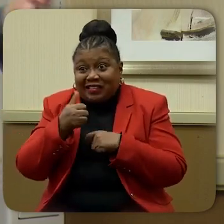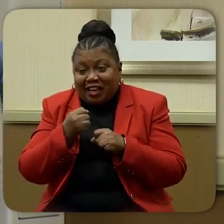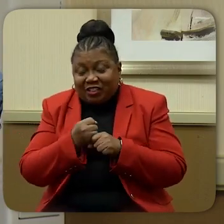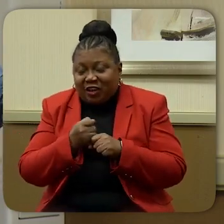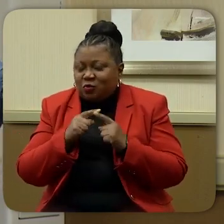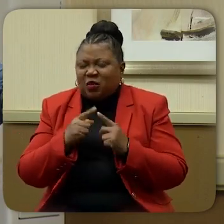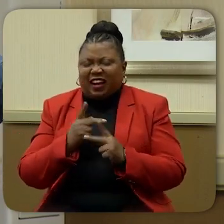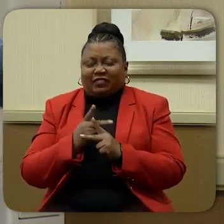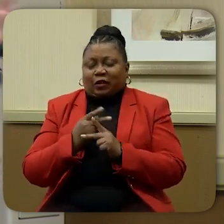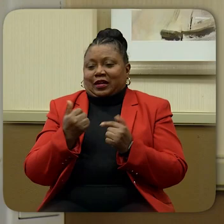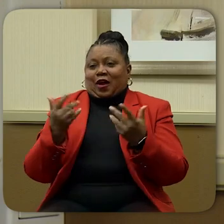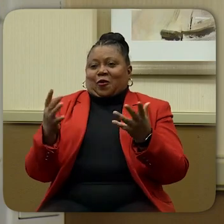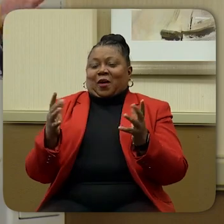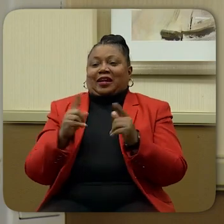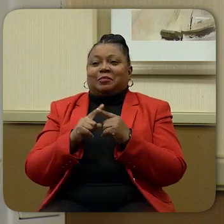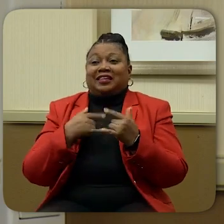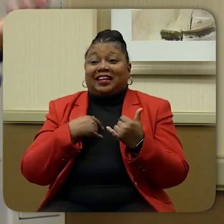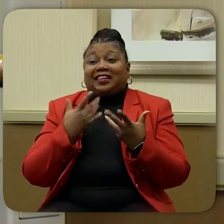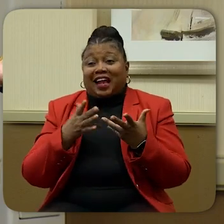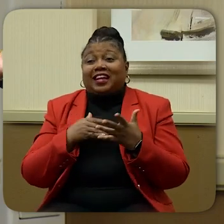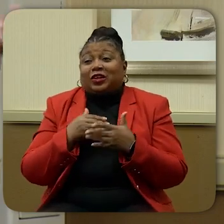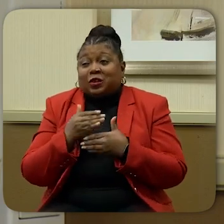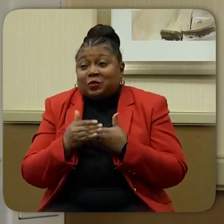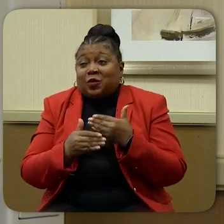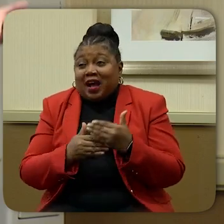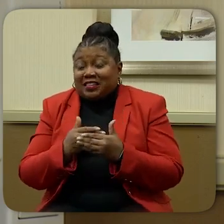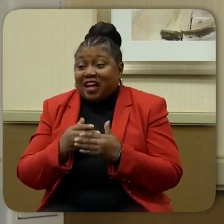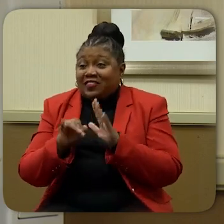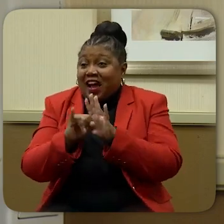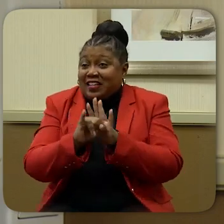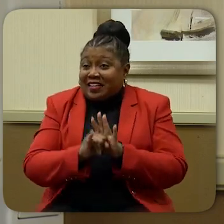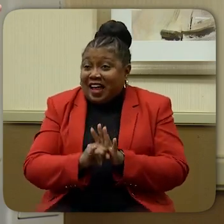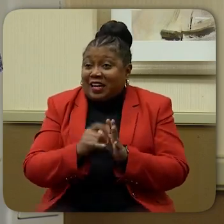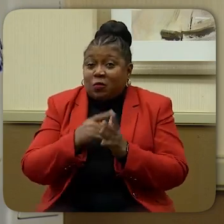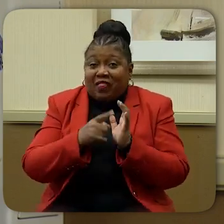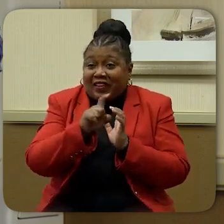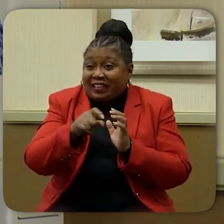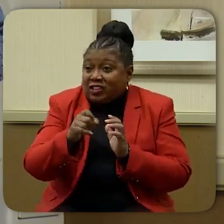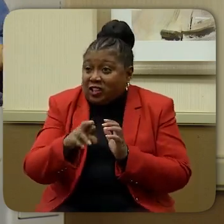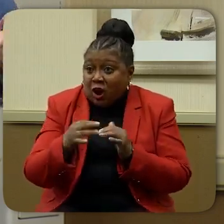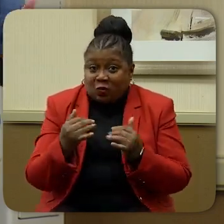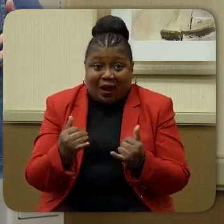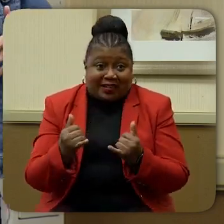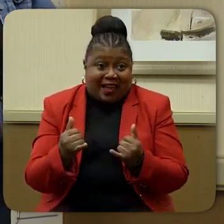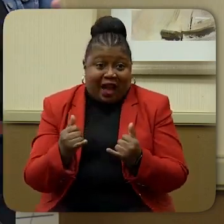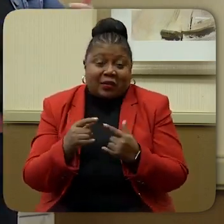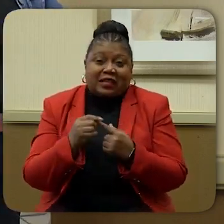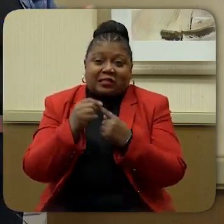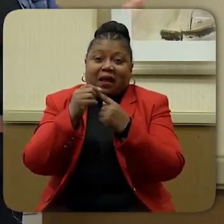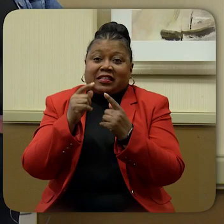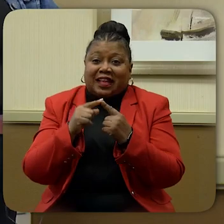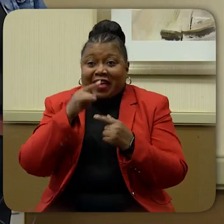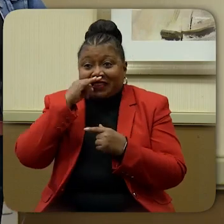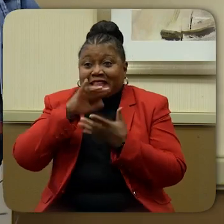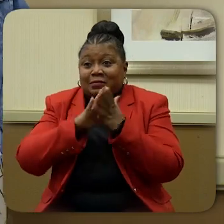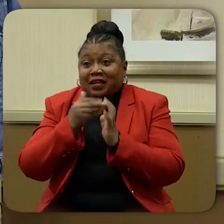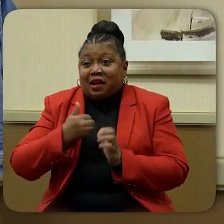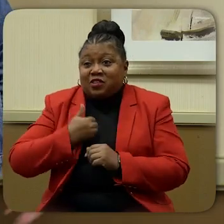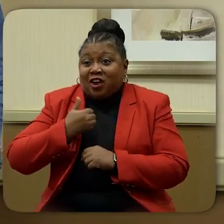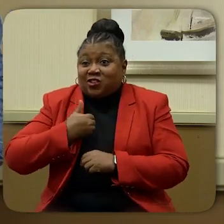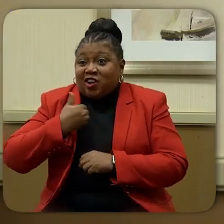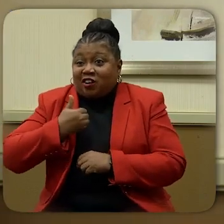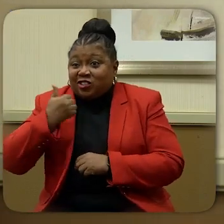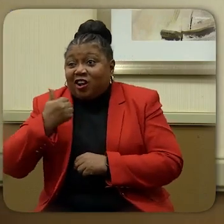because we'll have figured it out, but we're kind of in the process of identifying what those needs are right now, especially as kids get younger and